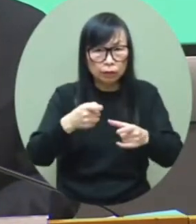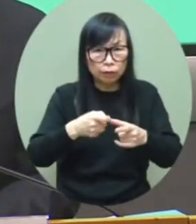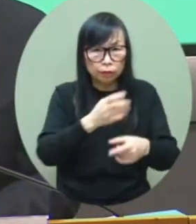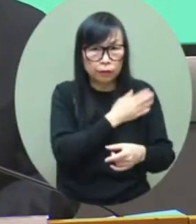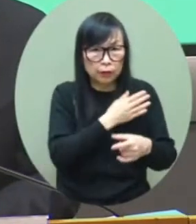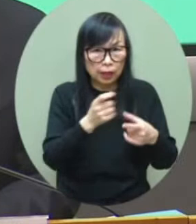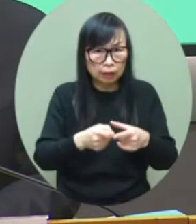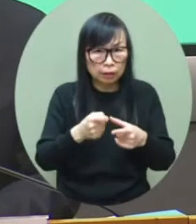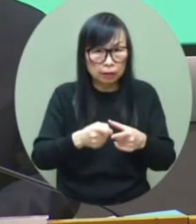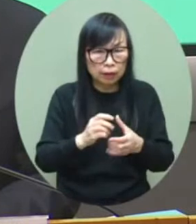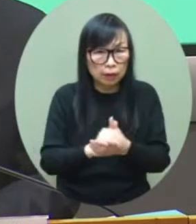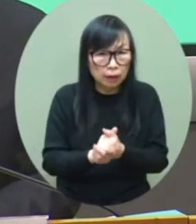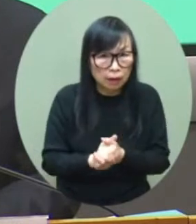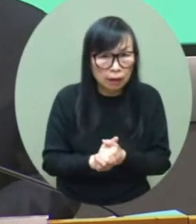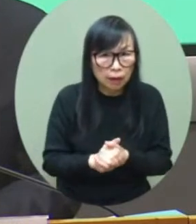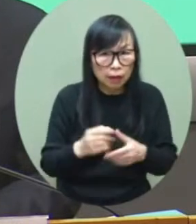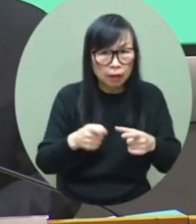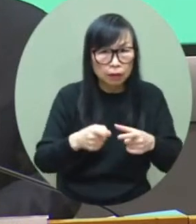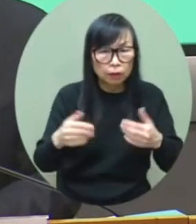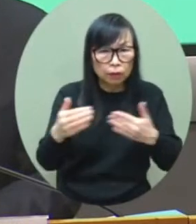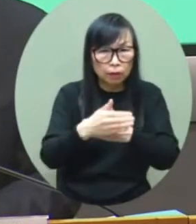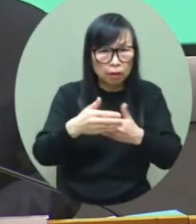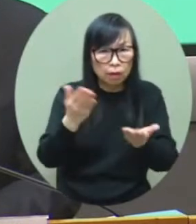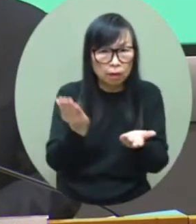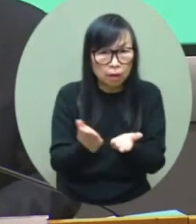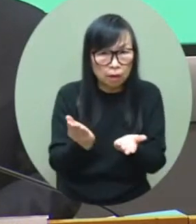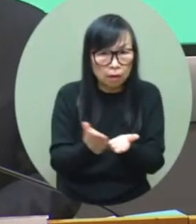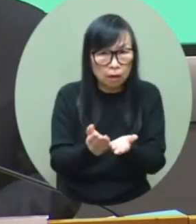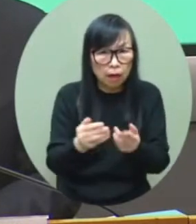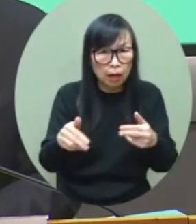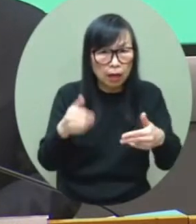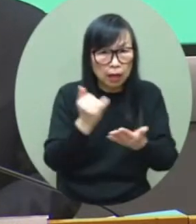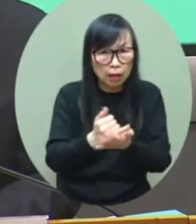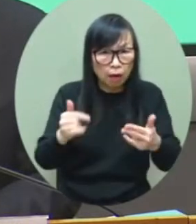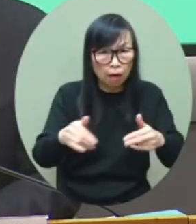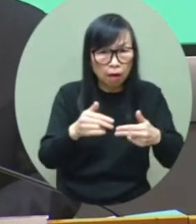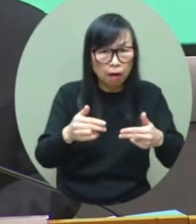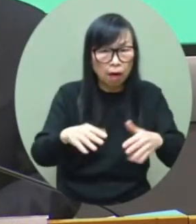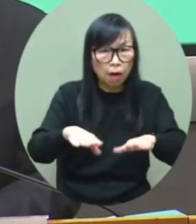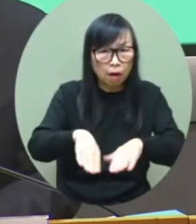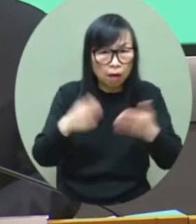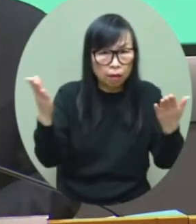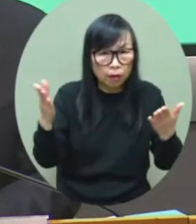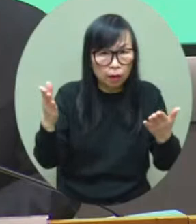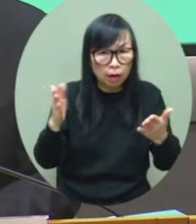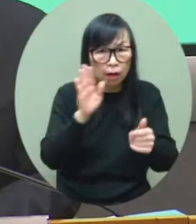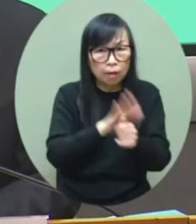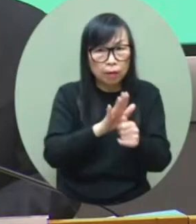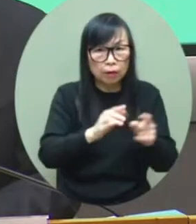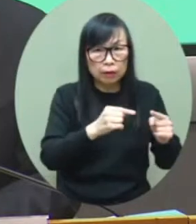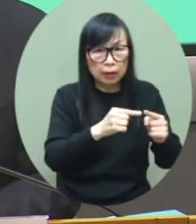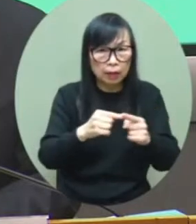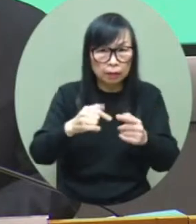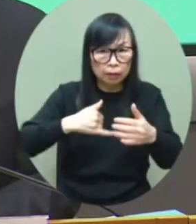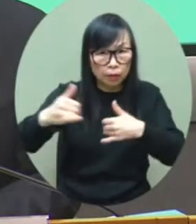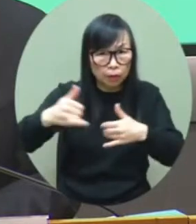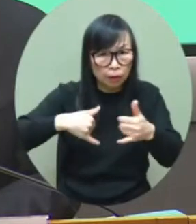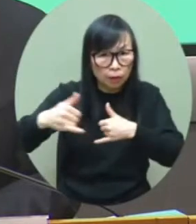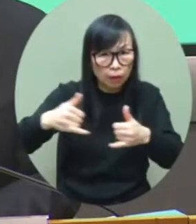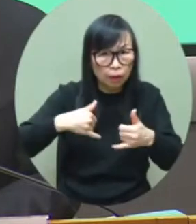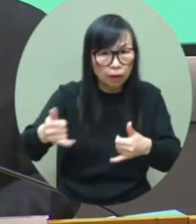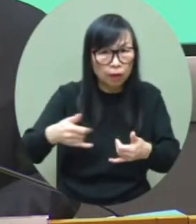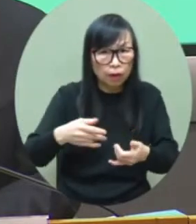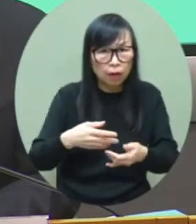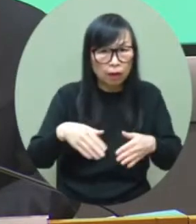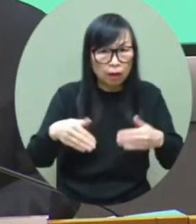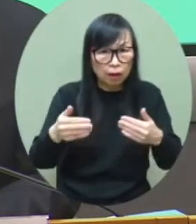Transport Departments have liaised with public transport operators to ensure that there is sufficient transportation